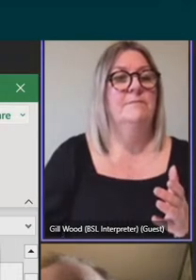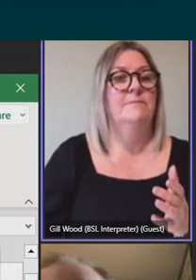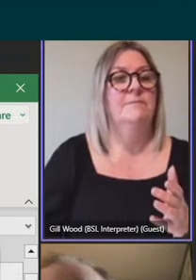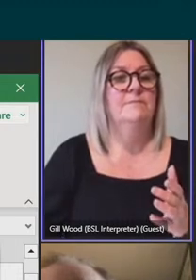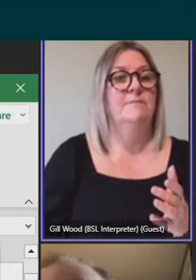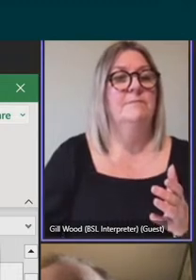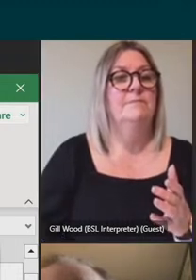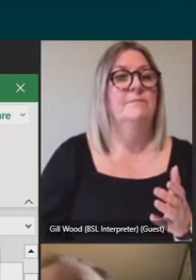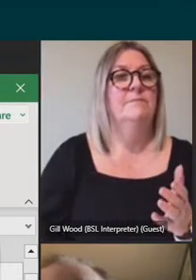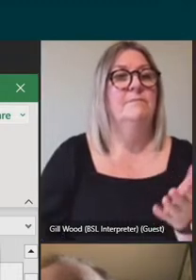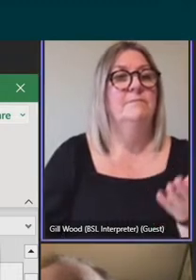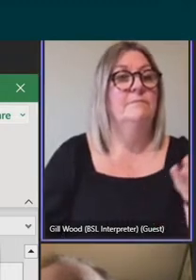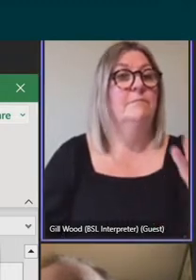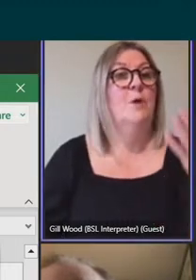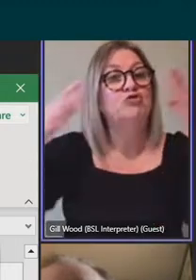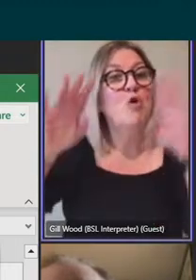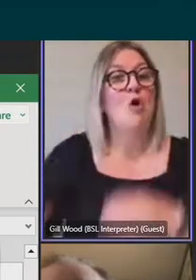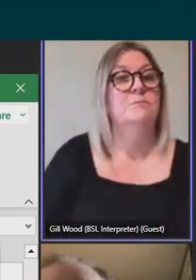Councillor Dunnerly.